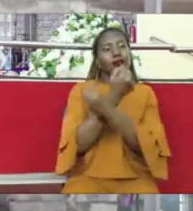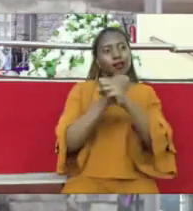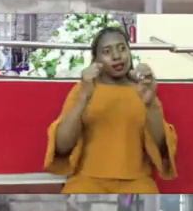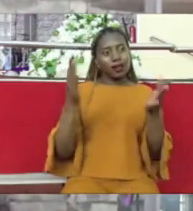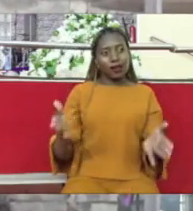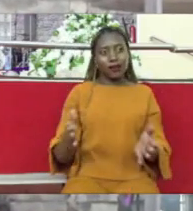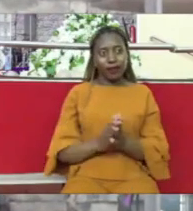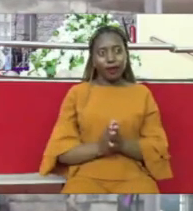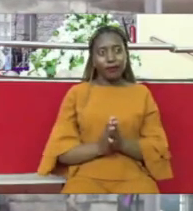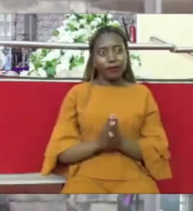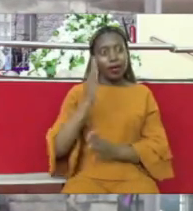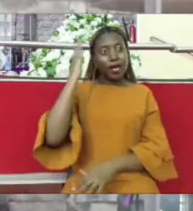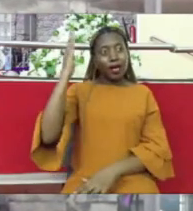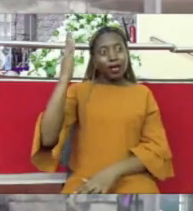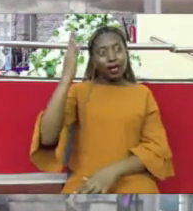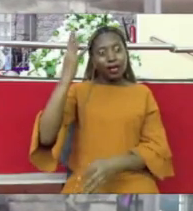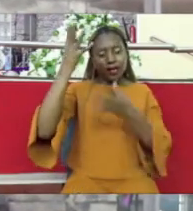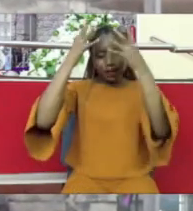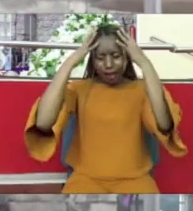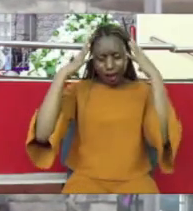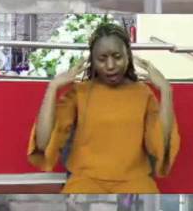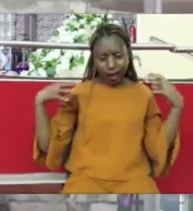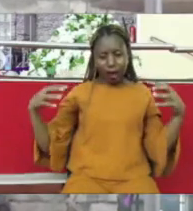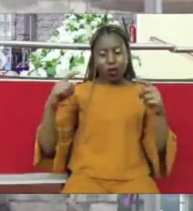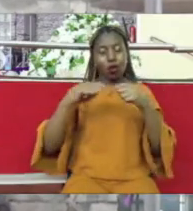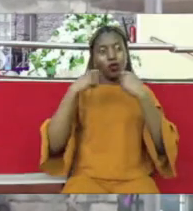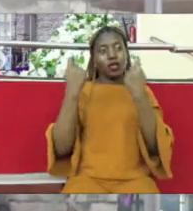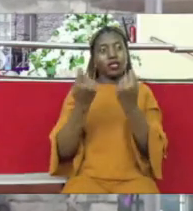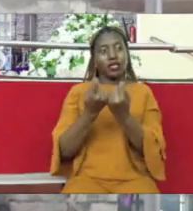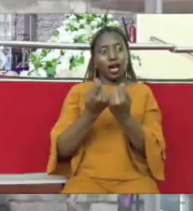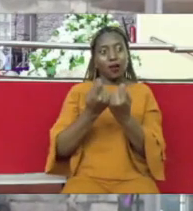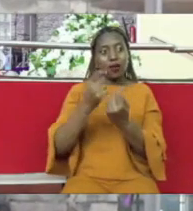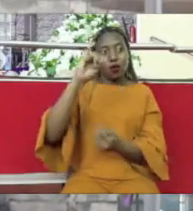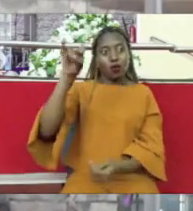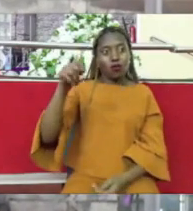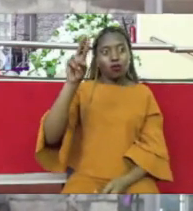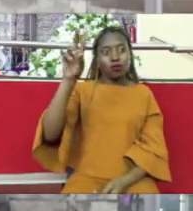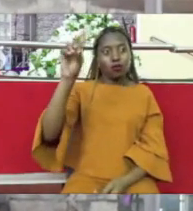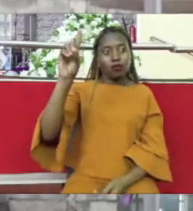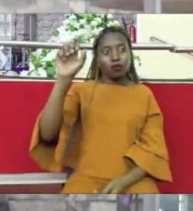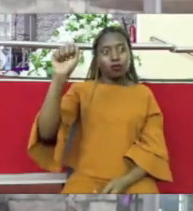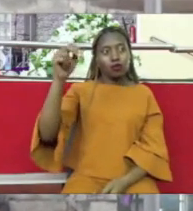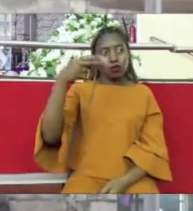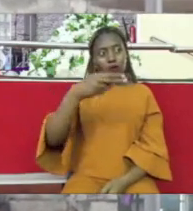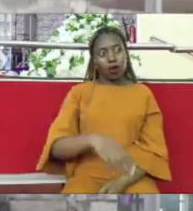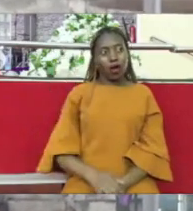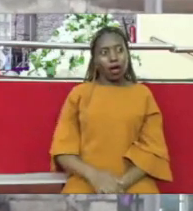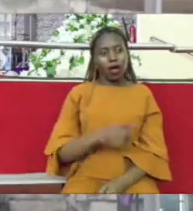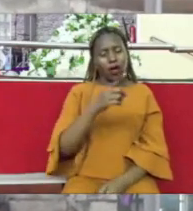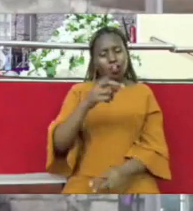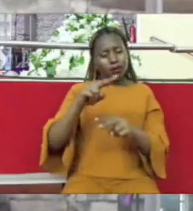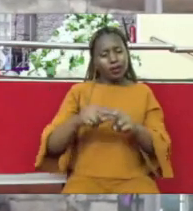mwokozi. He is the Lion of the tribe of Judah. Yeye ni simba wa kabila la Yuda. Are you seated here and wondering, je, umeketi hapa na